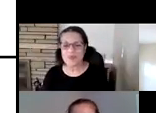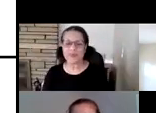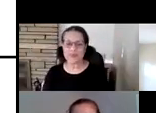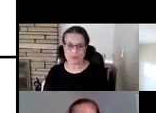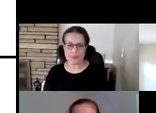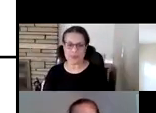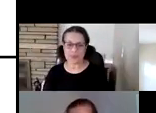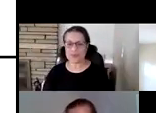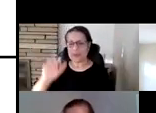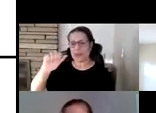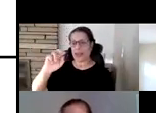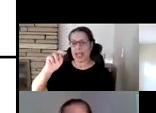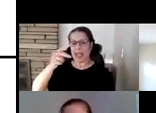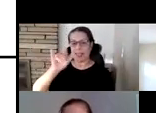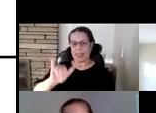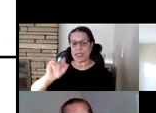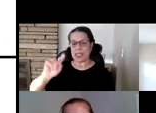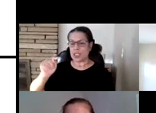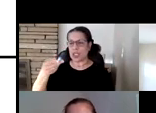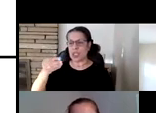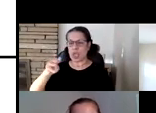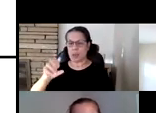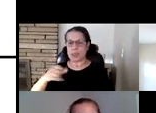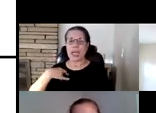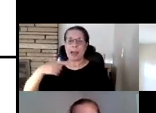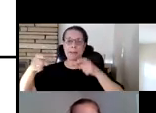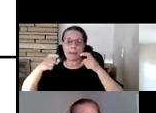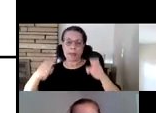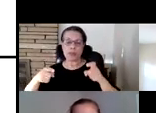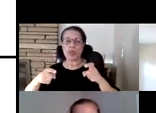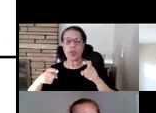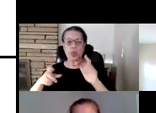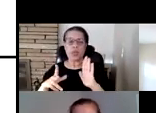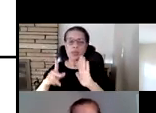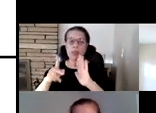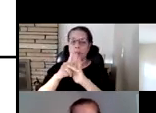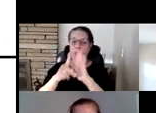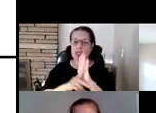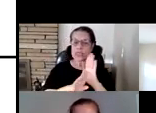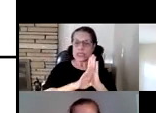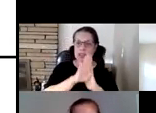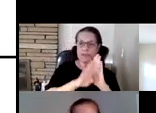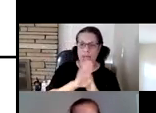Hello, this is Anthony Thomas. I am the Manager of Policy Development and Outreach for the MBTA. Thank you.